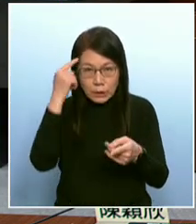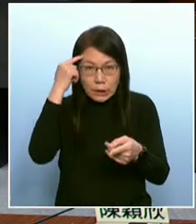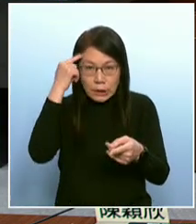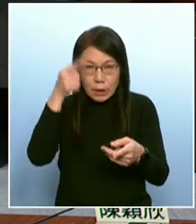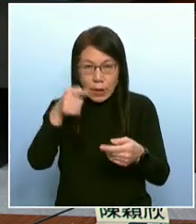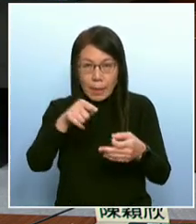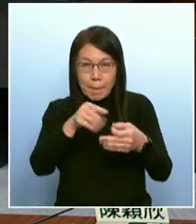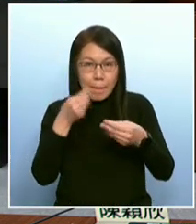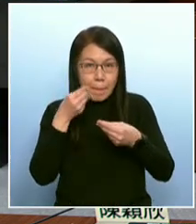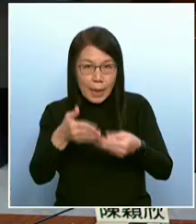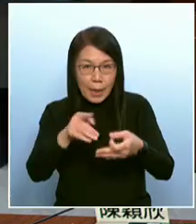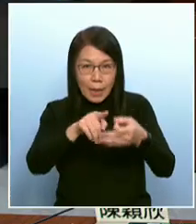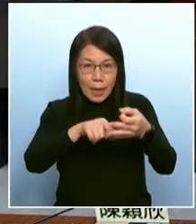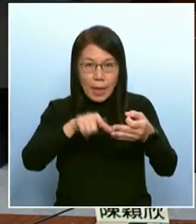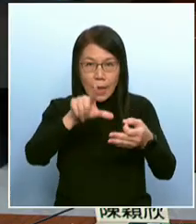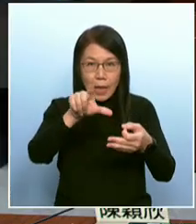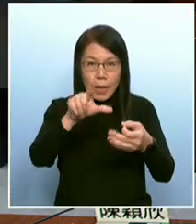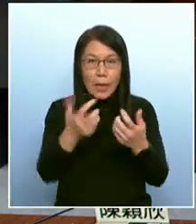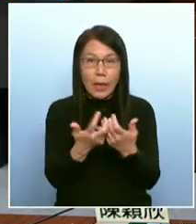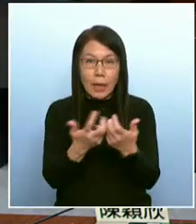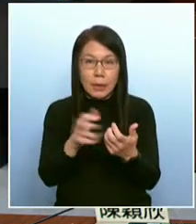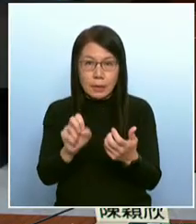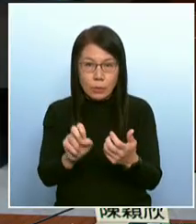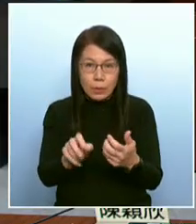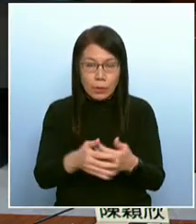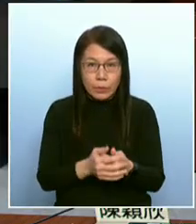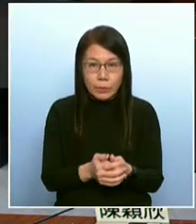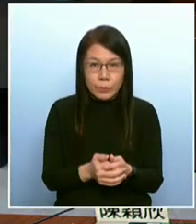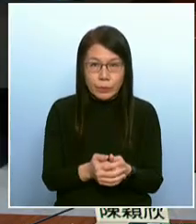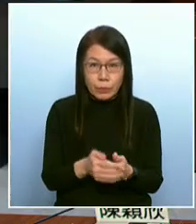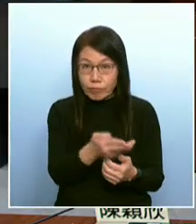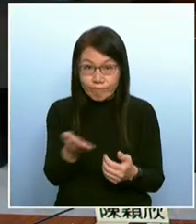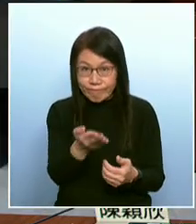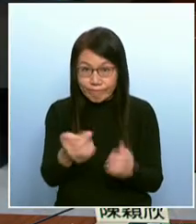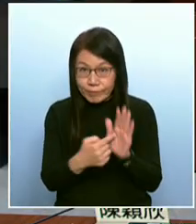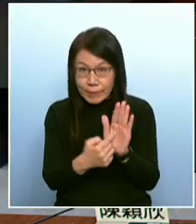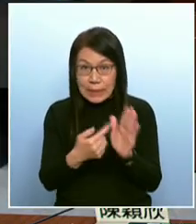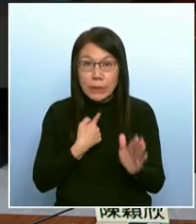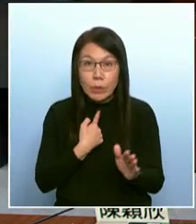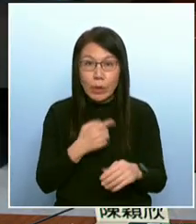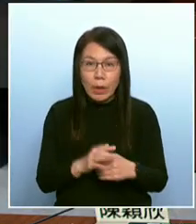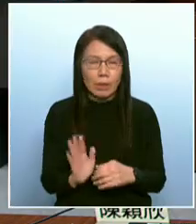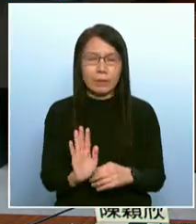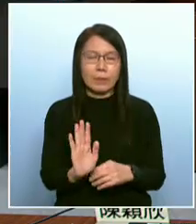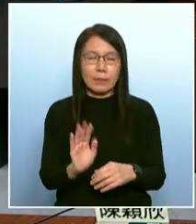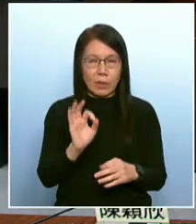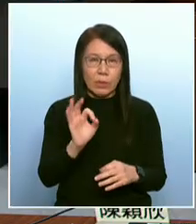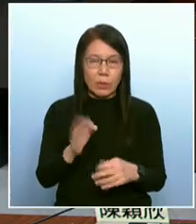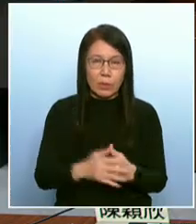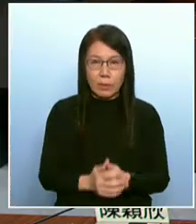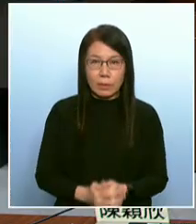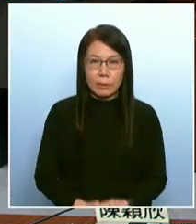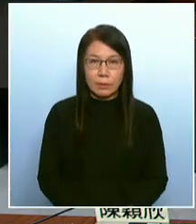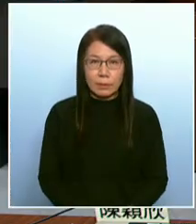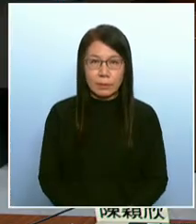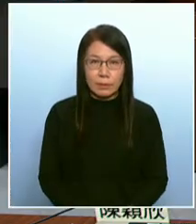It is slightly smudged in this ballot paper, but the preference of the vote